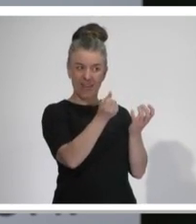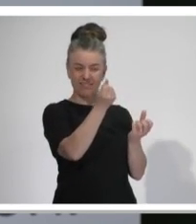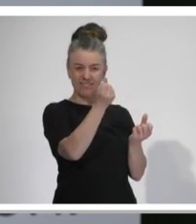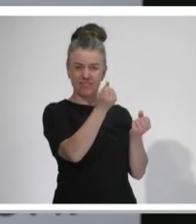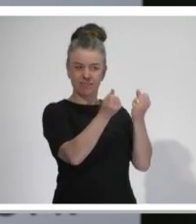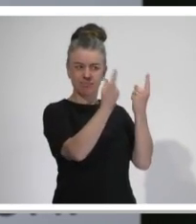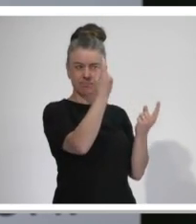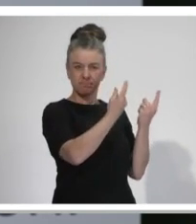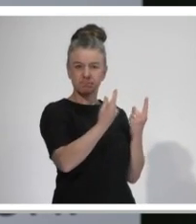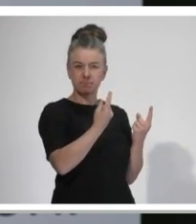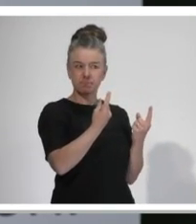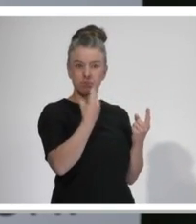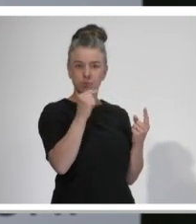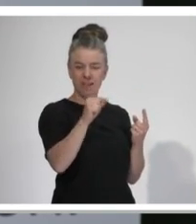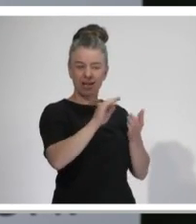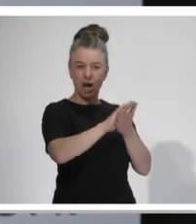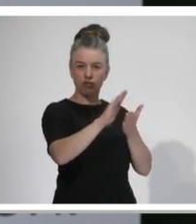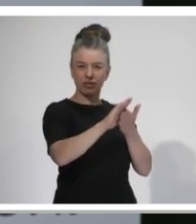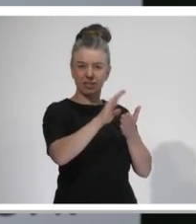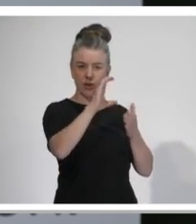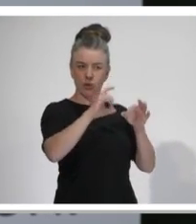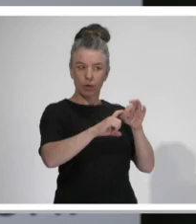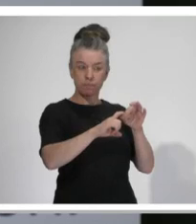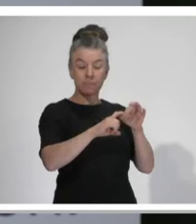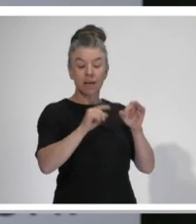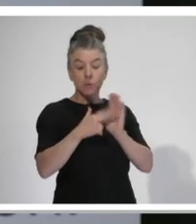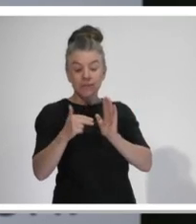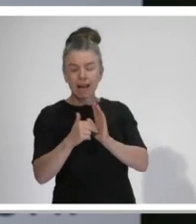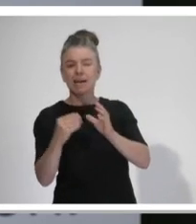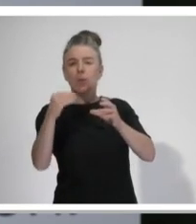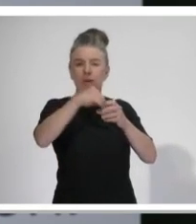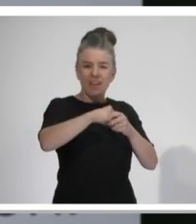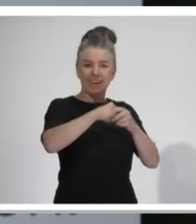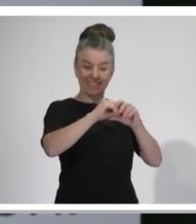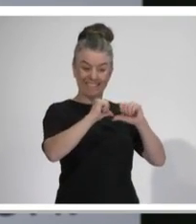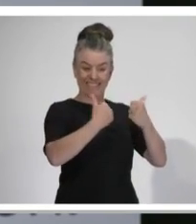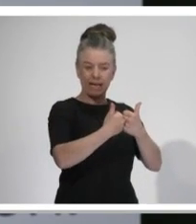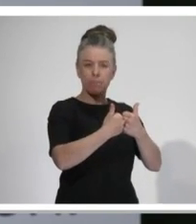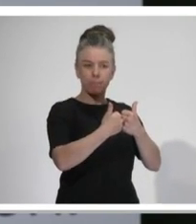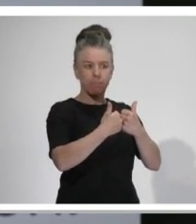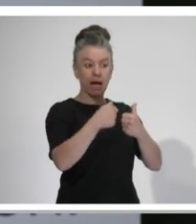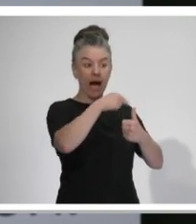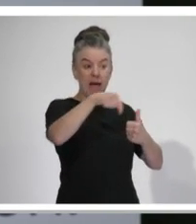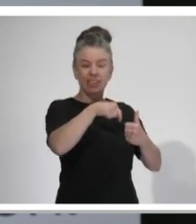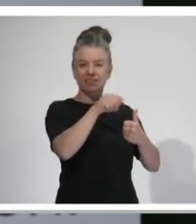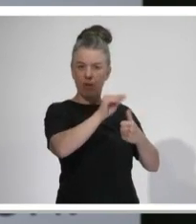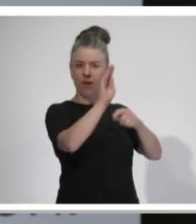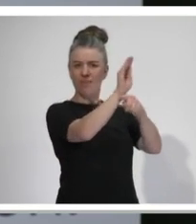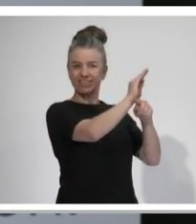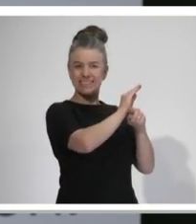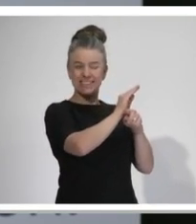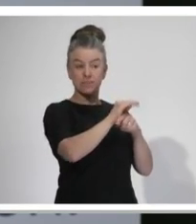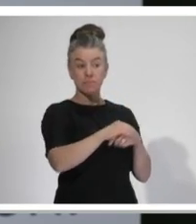will be, the researchers that we have will be part of a team looking into this. And there is interest, as you'll be aware, on